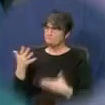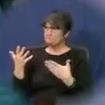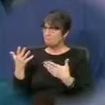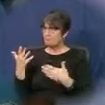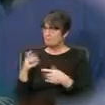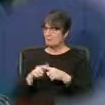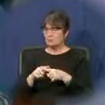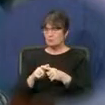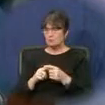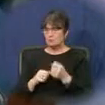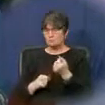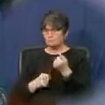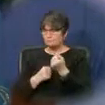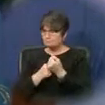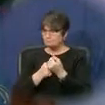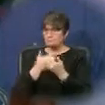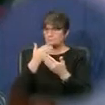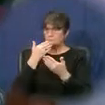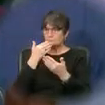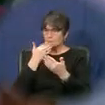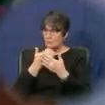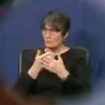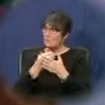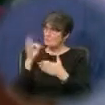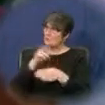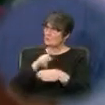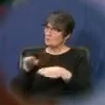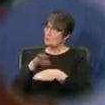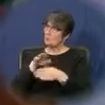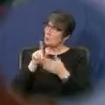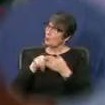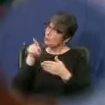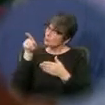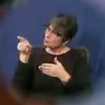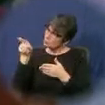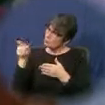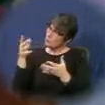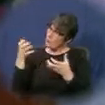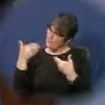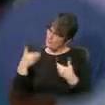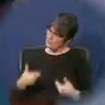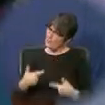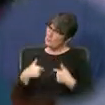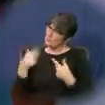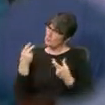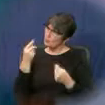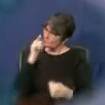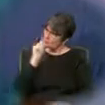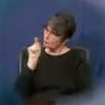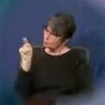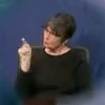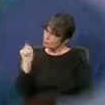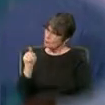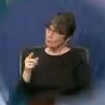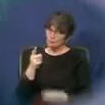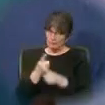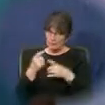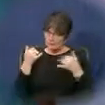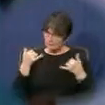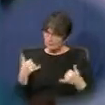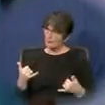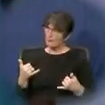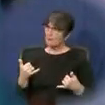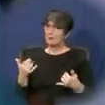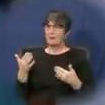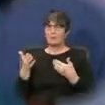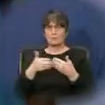and supporting the goodness of your kingdom? What do you, Lord God, want me to do for you right now in whatever